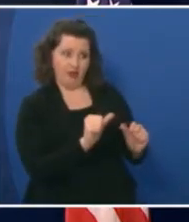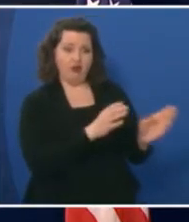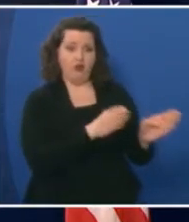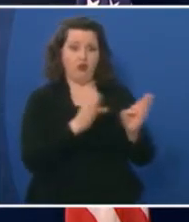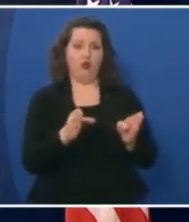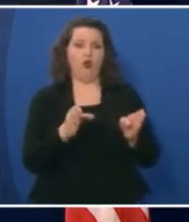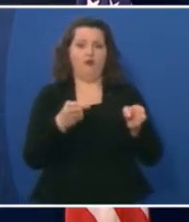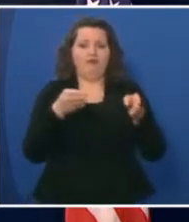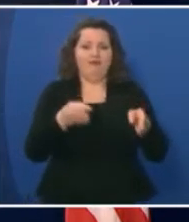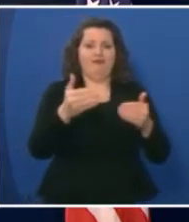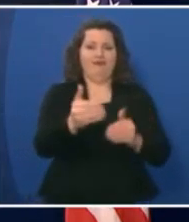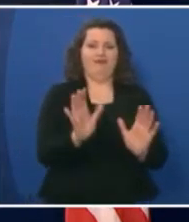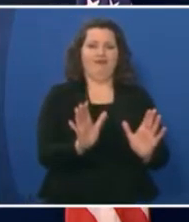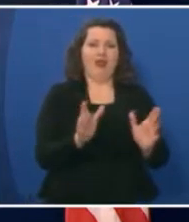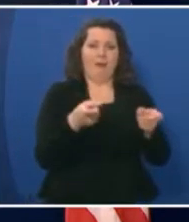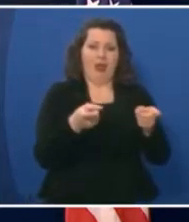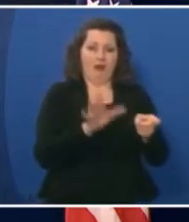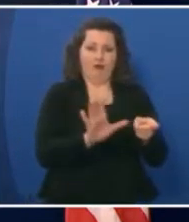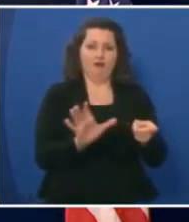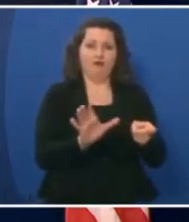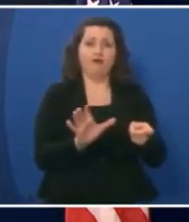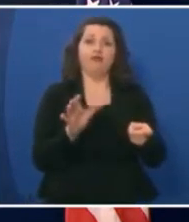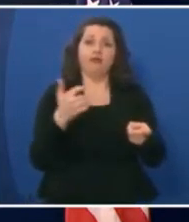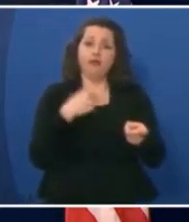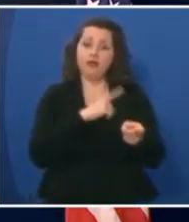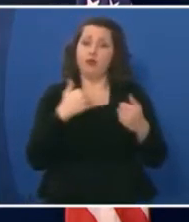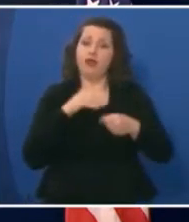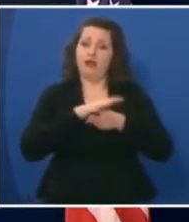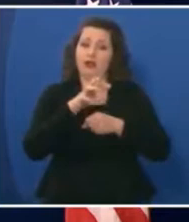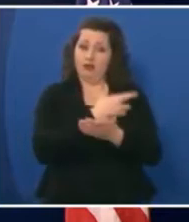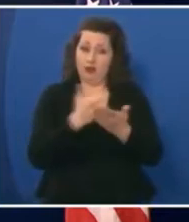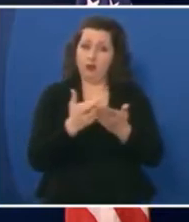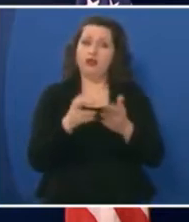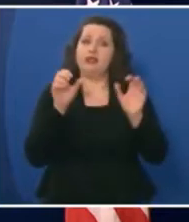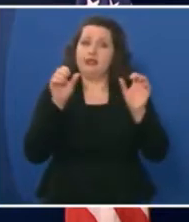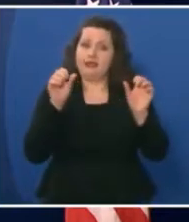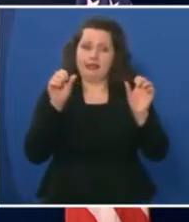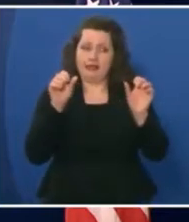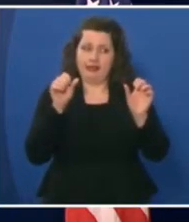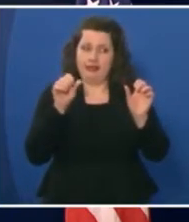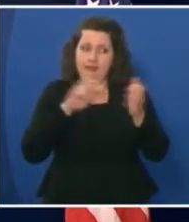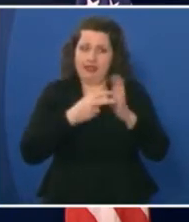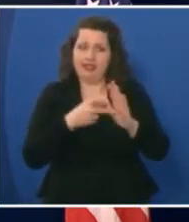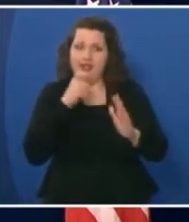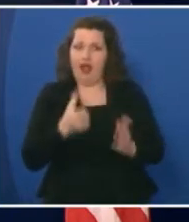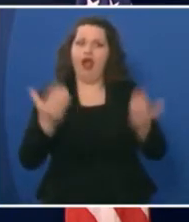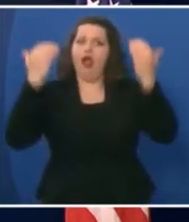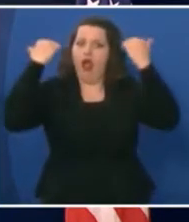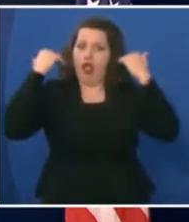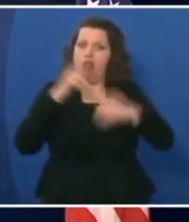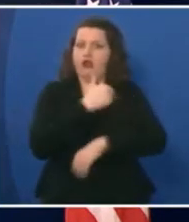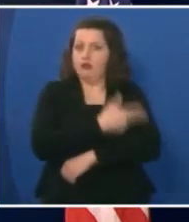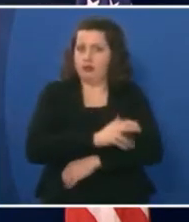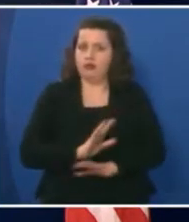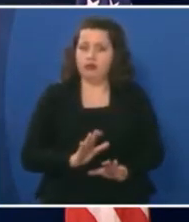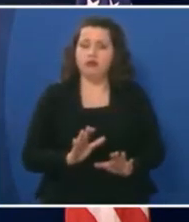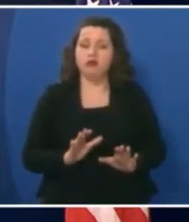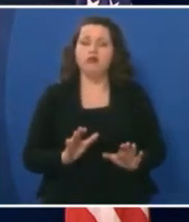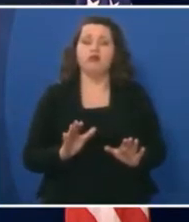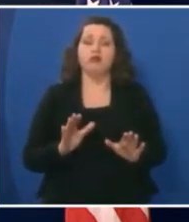and managing that we have sufficient resources to not overwhelm our hospital systems and to